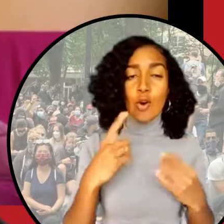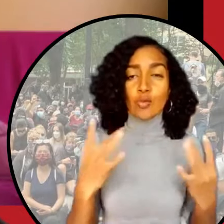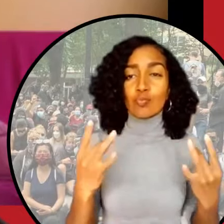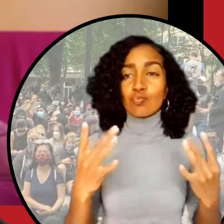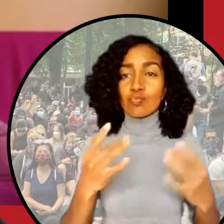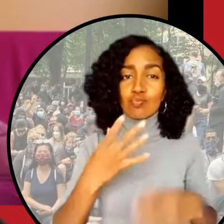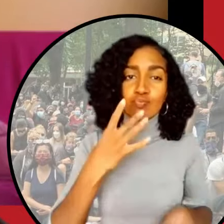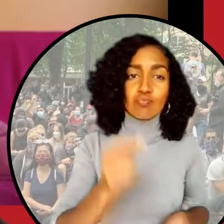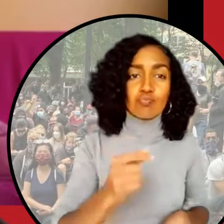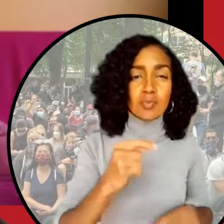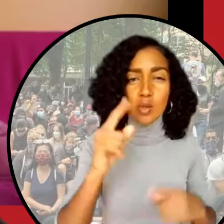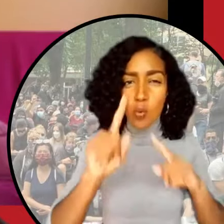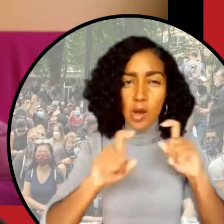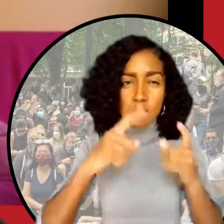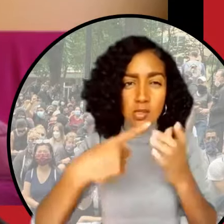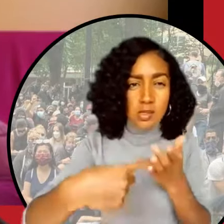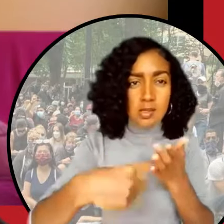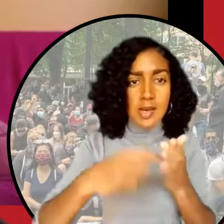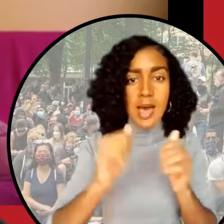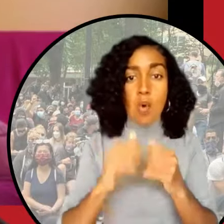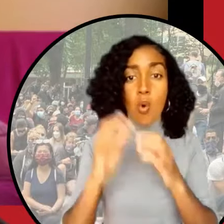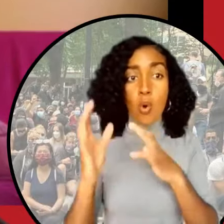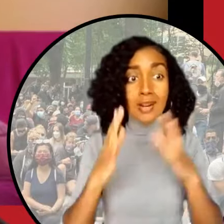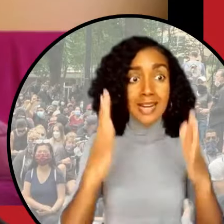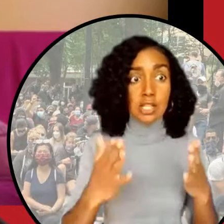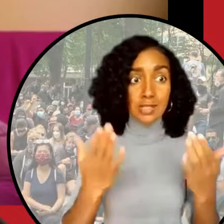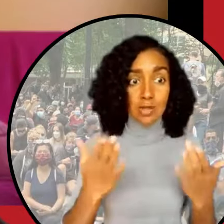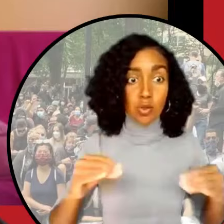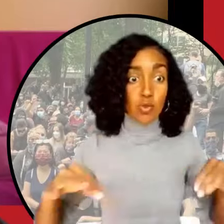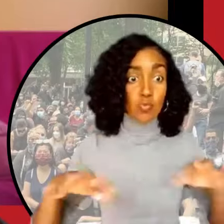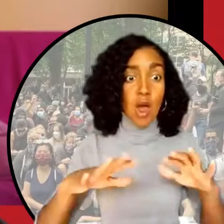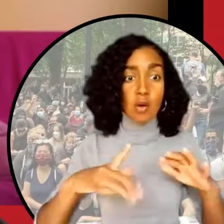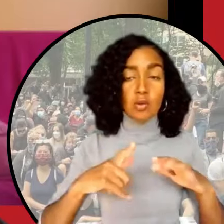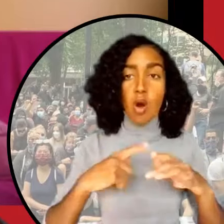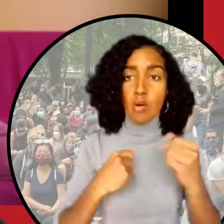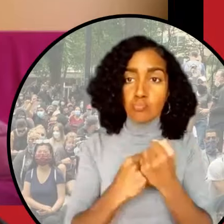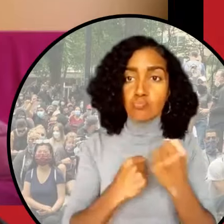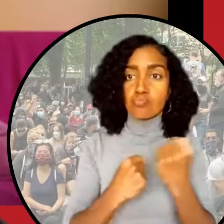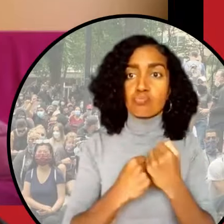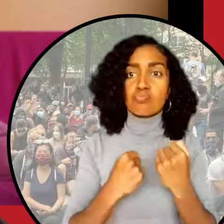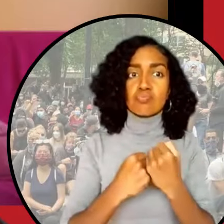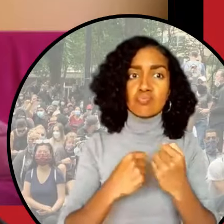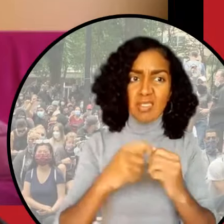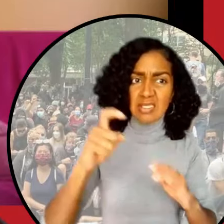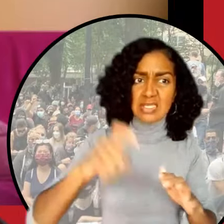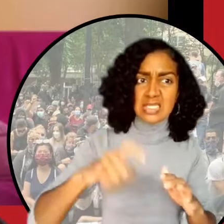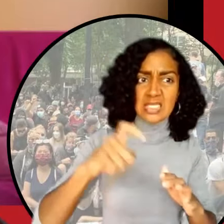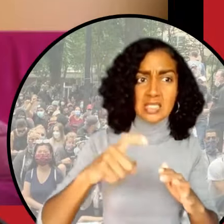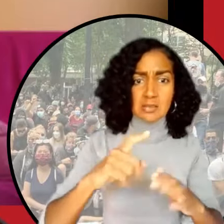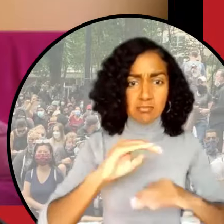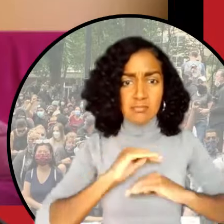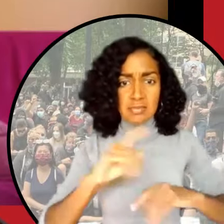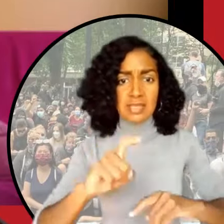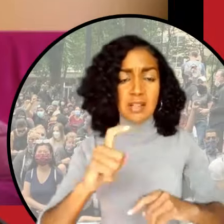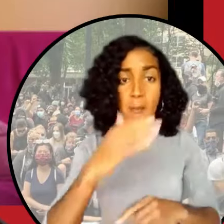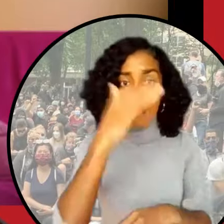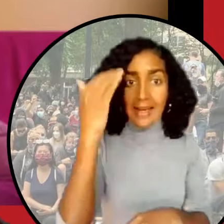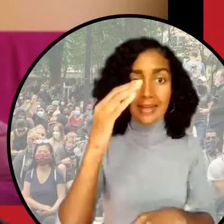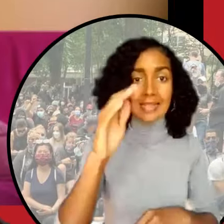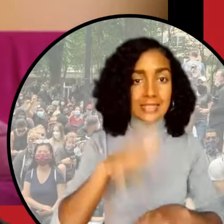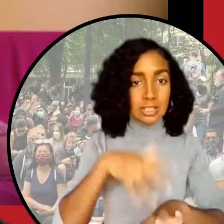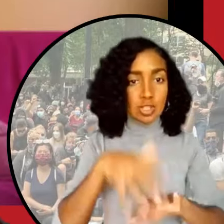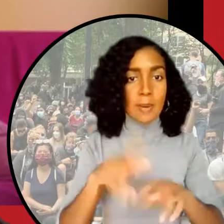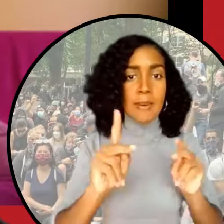ground are holding the current dire and immediate needs of Black, Indigenous people of color, low-income and no-income